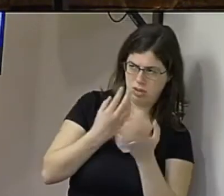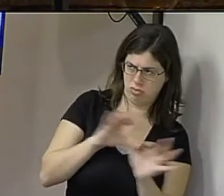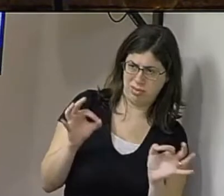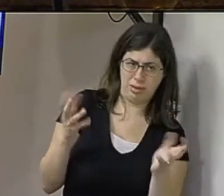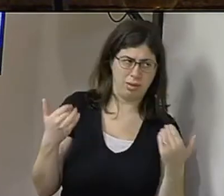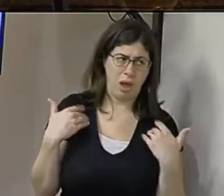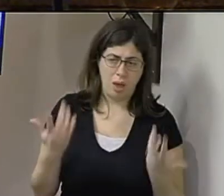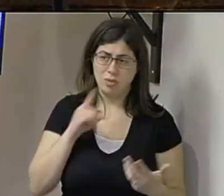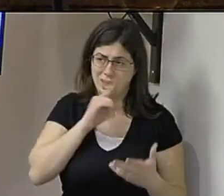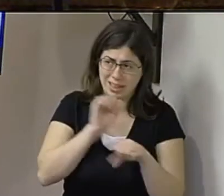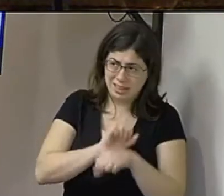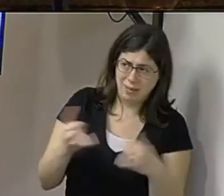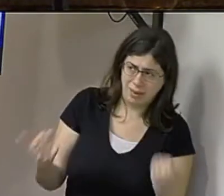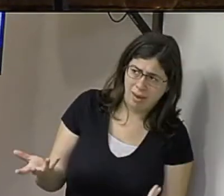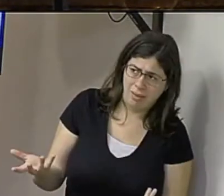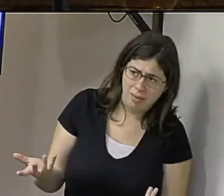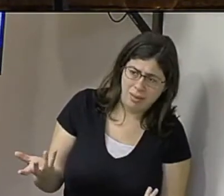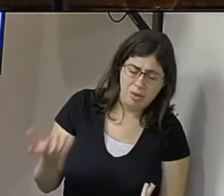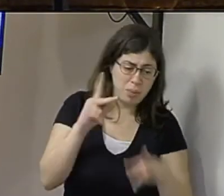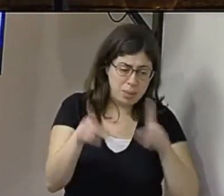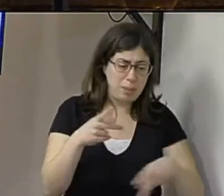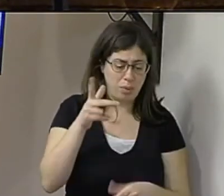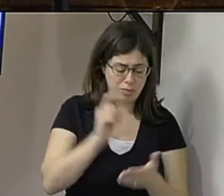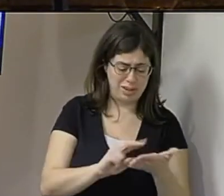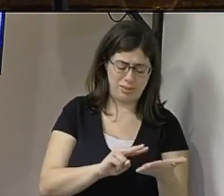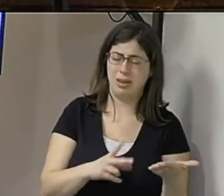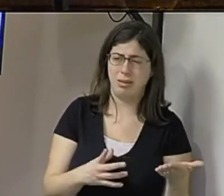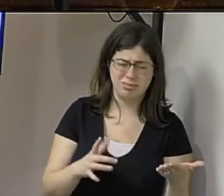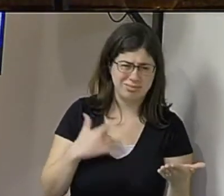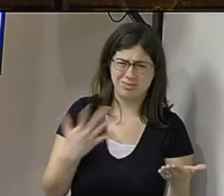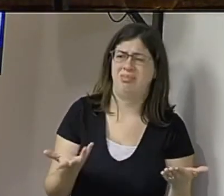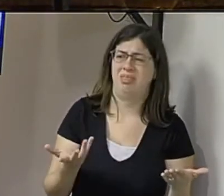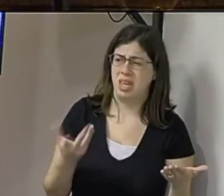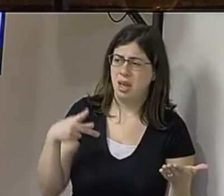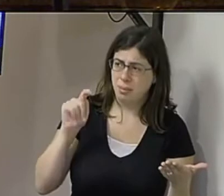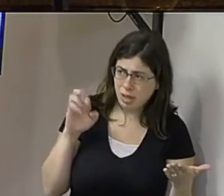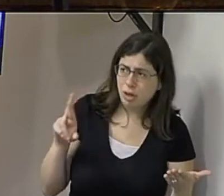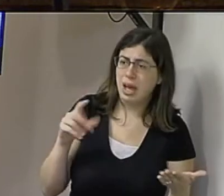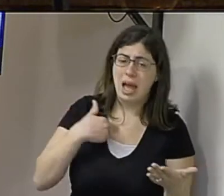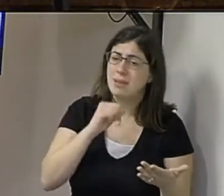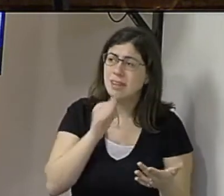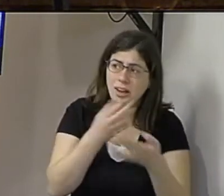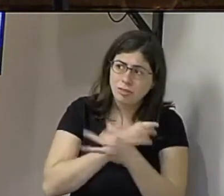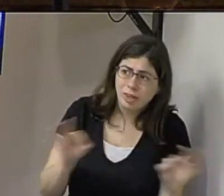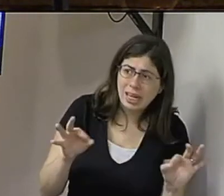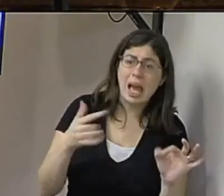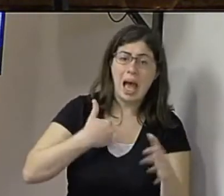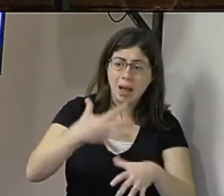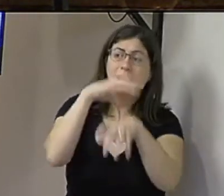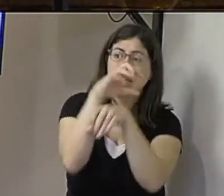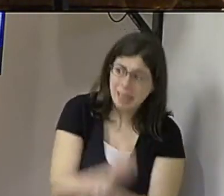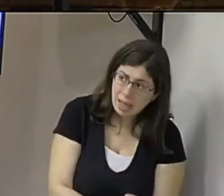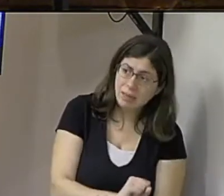dude, I'm actually a slave right now, right? There would have been people who would have heard that who would have been a little offended and said, Peter, I am not free. I am a slave, right?